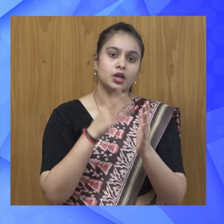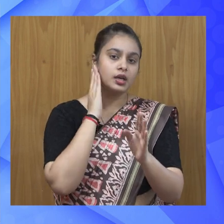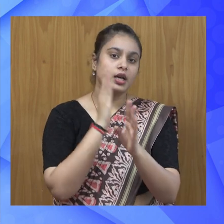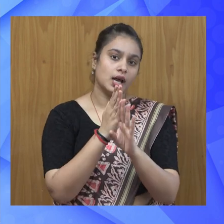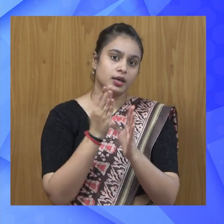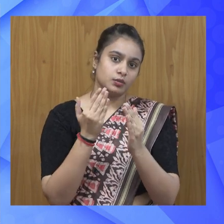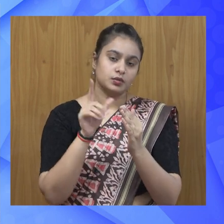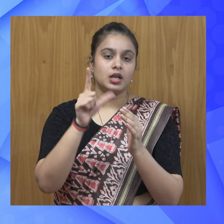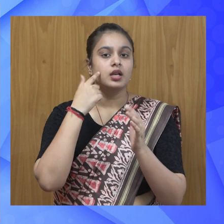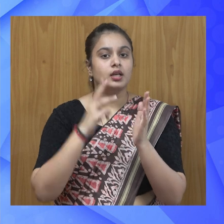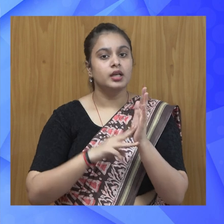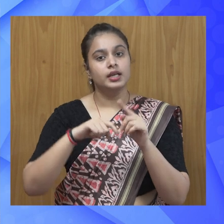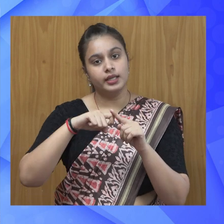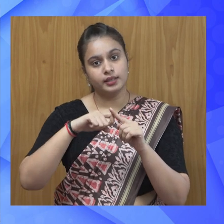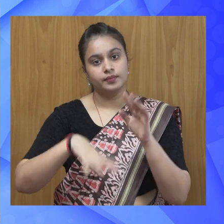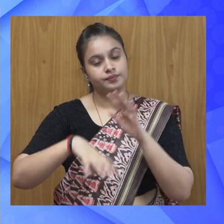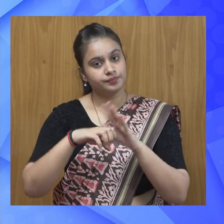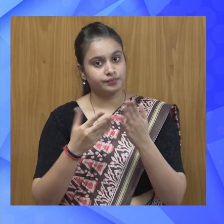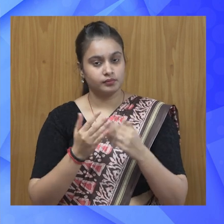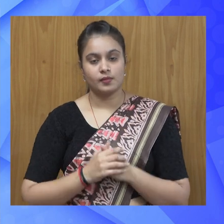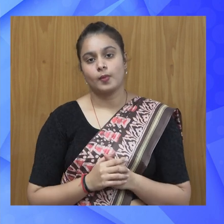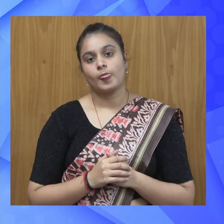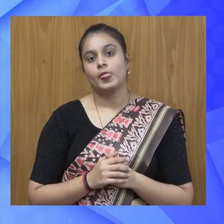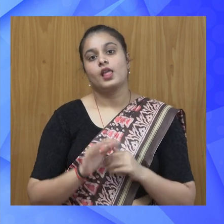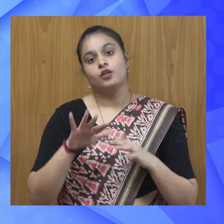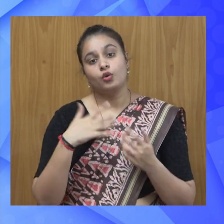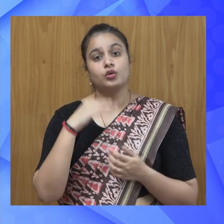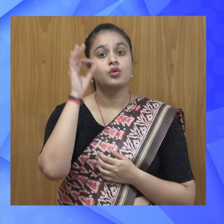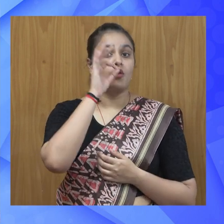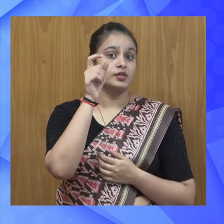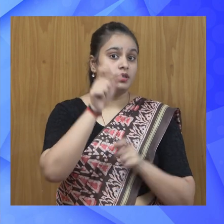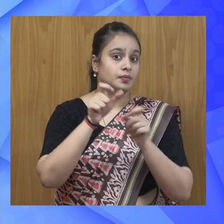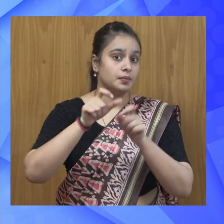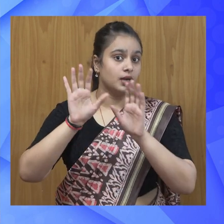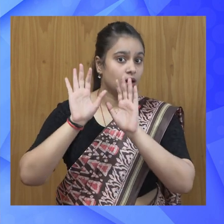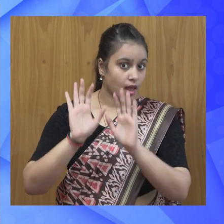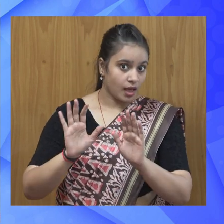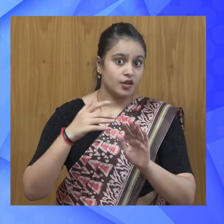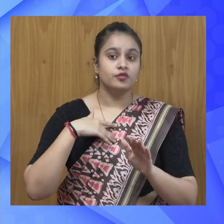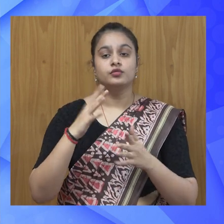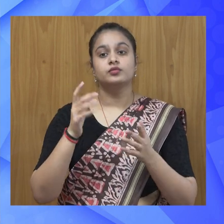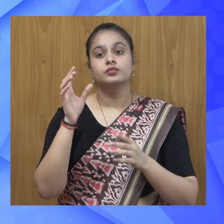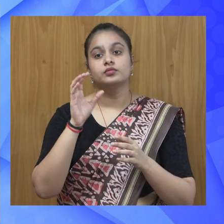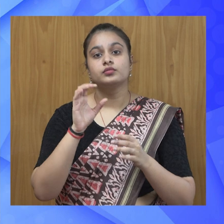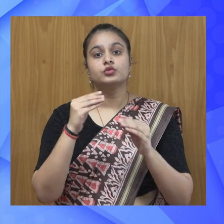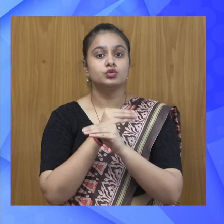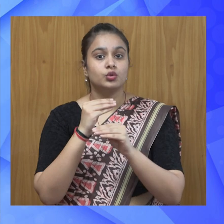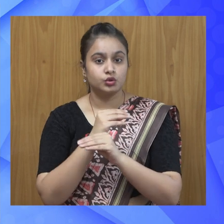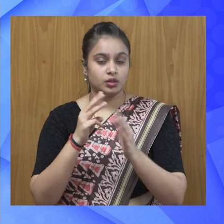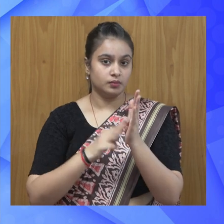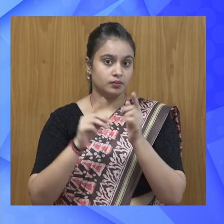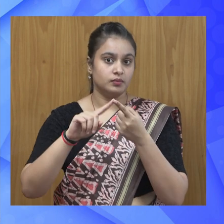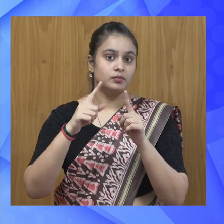these platforms. There are the grievance officers, they are appointed by these social media